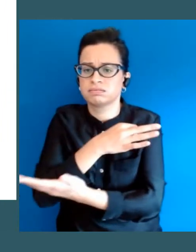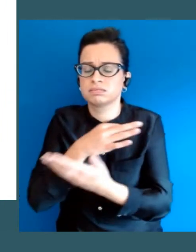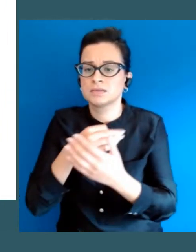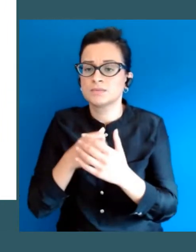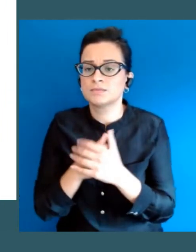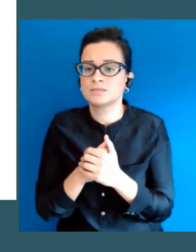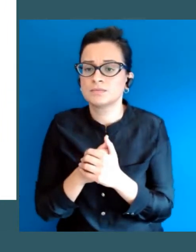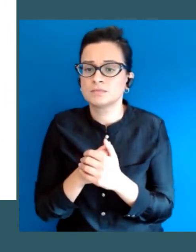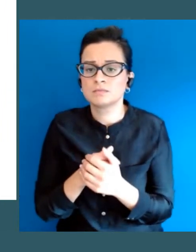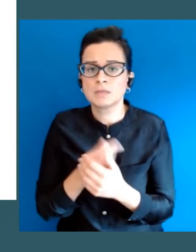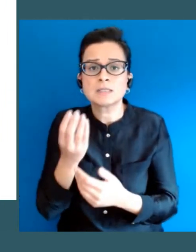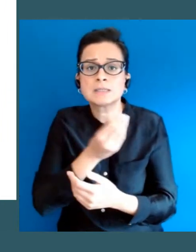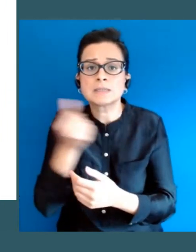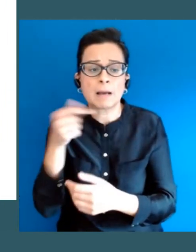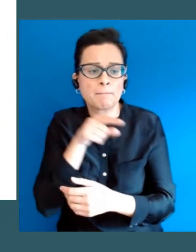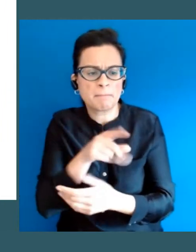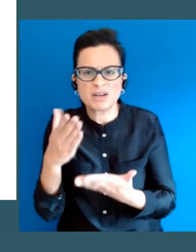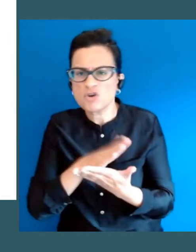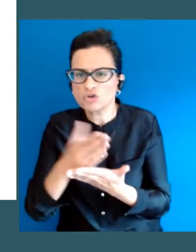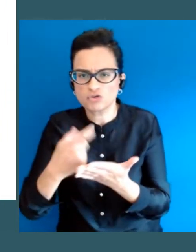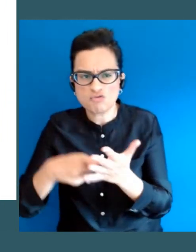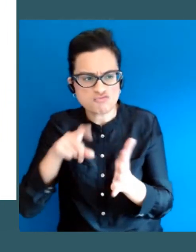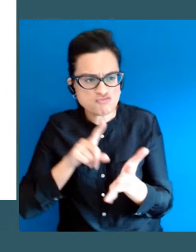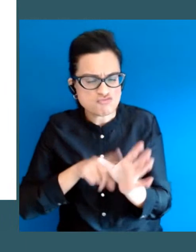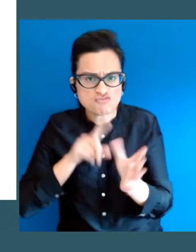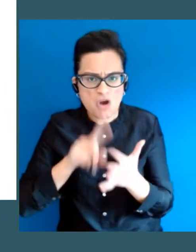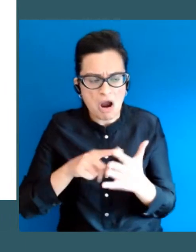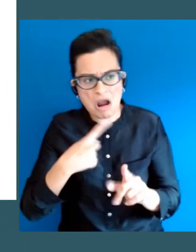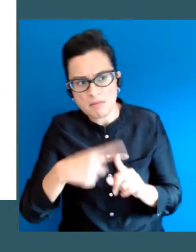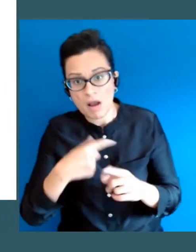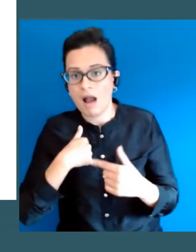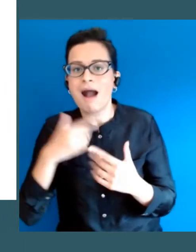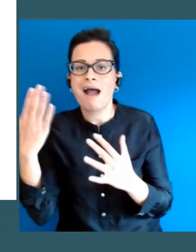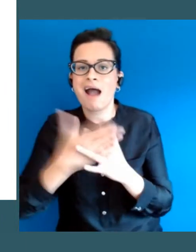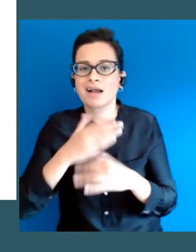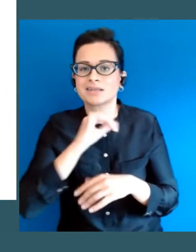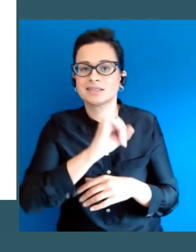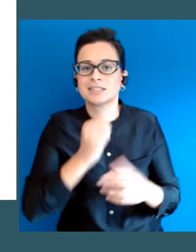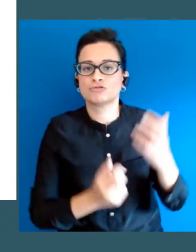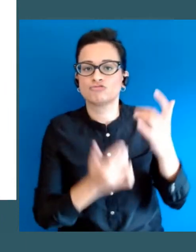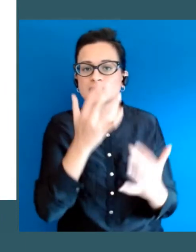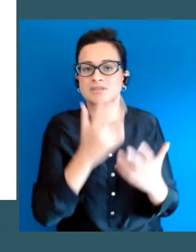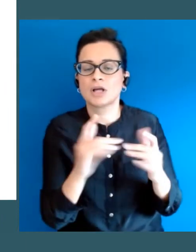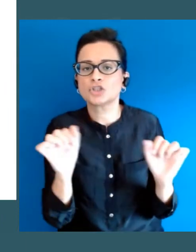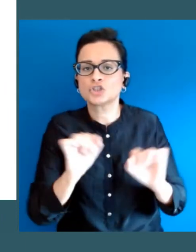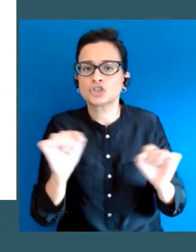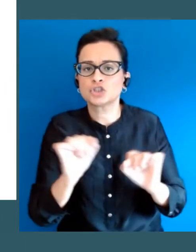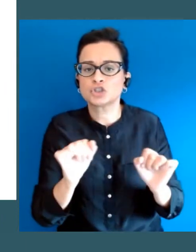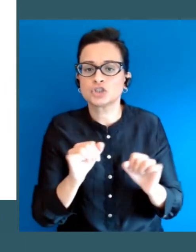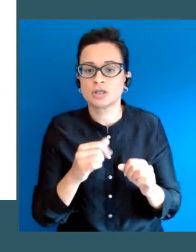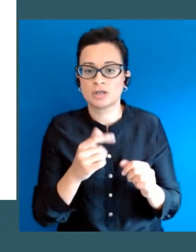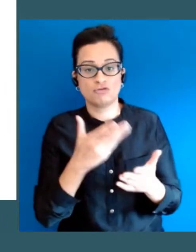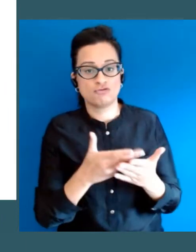weren't sure if they were positive. I didn't have access to his results at this point, so it was from mum